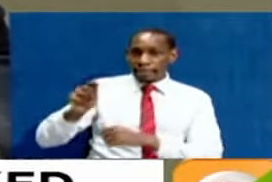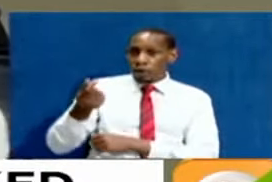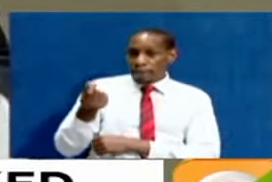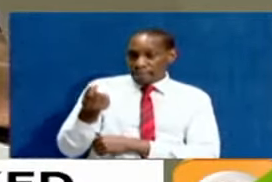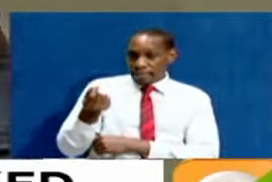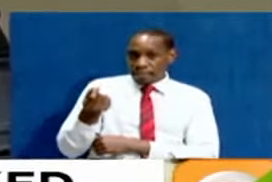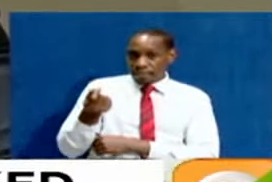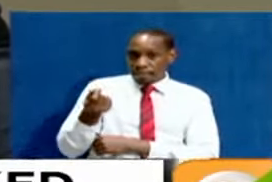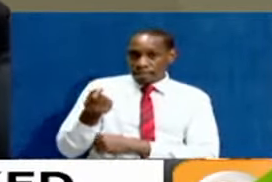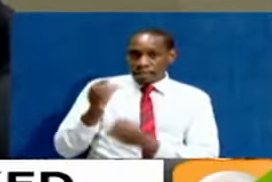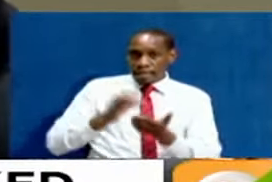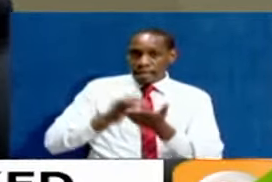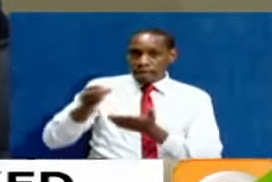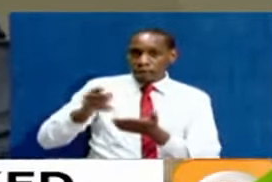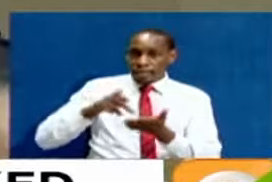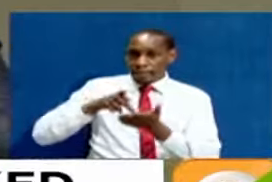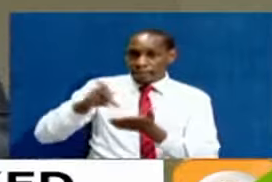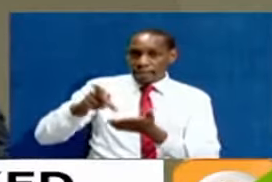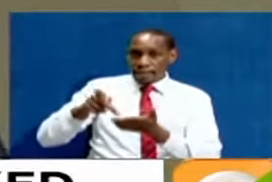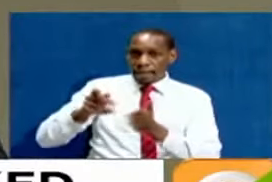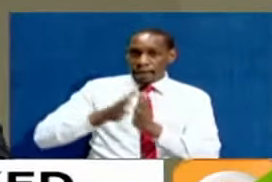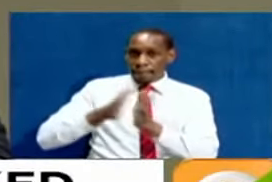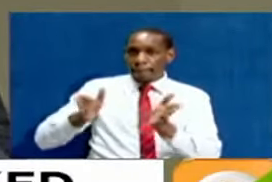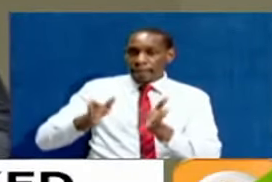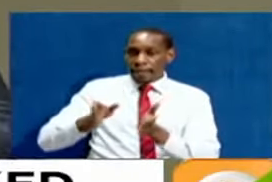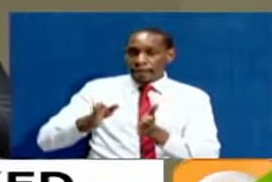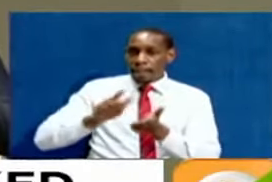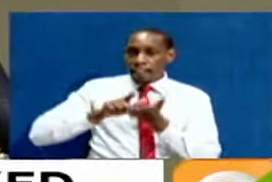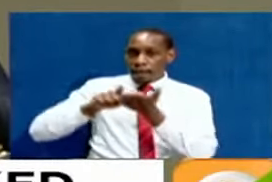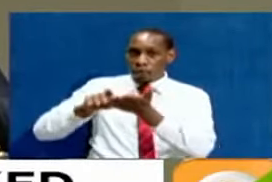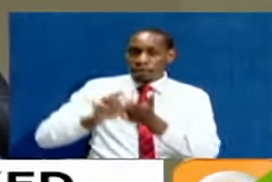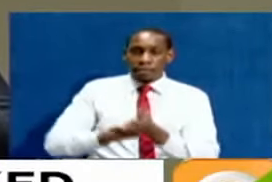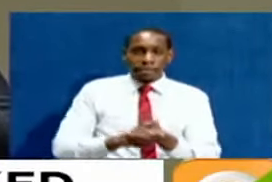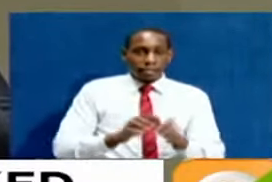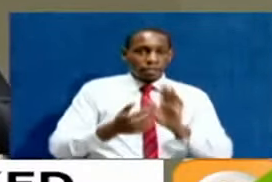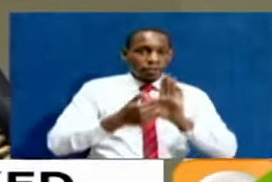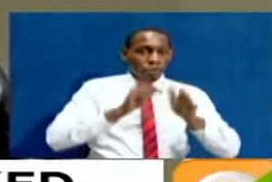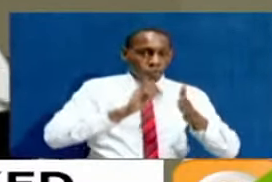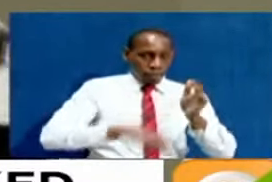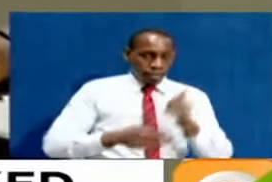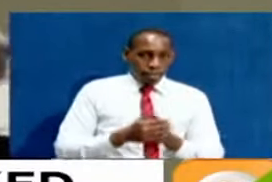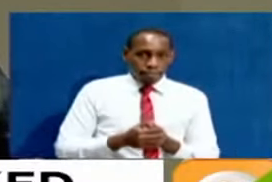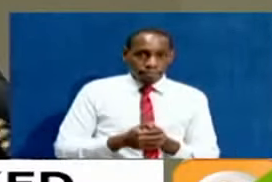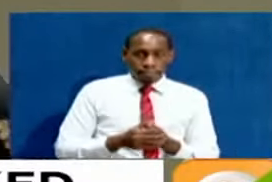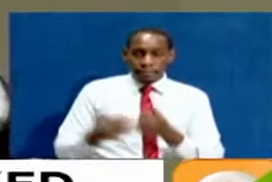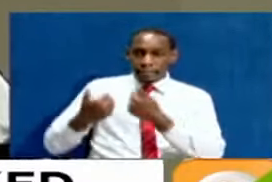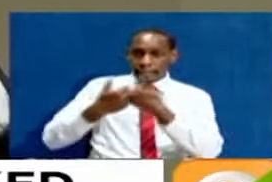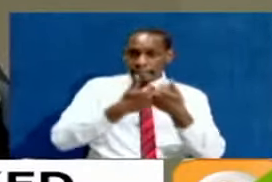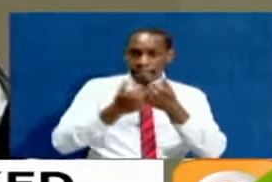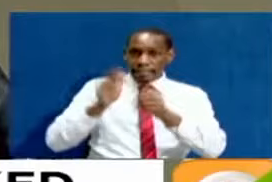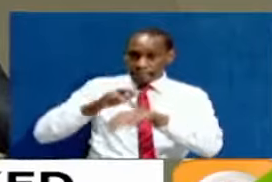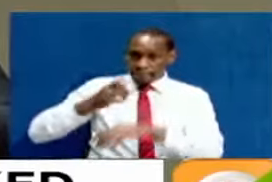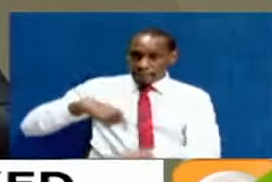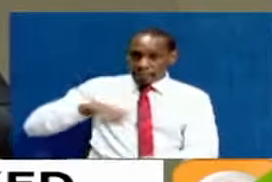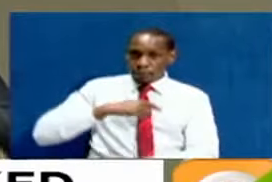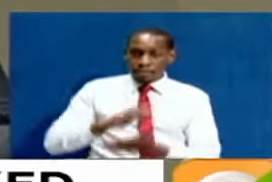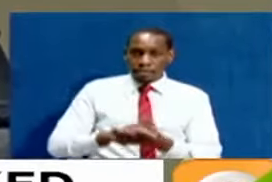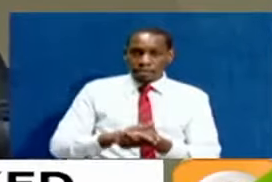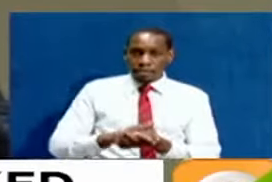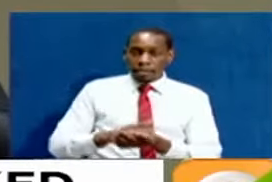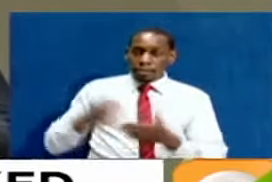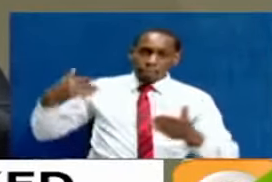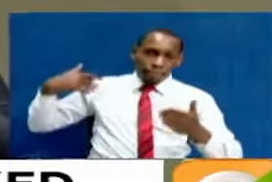shillings was to go to financing public debt. You remember? Yes. So it tells us that some of the challenges that we are dealing with are